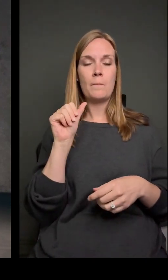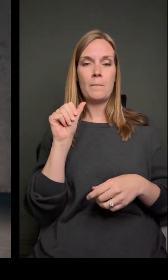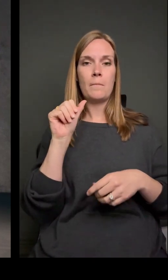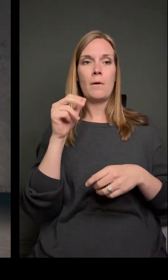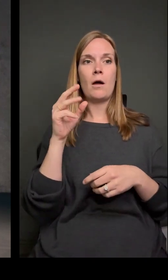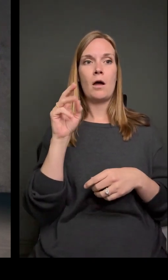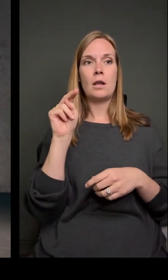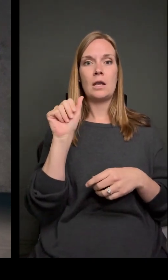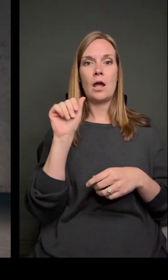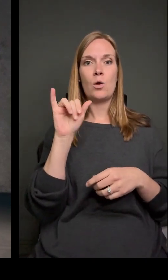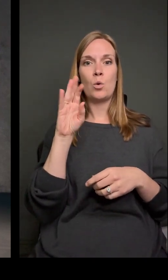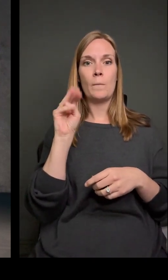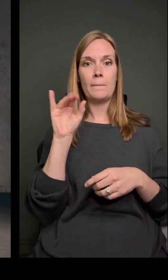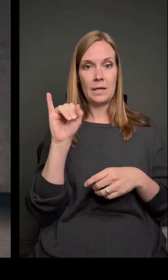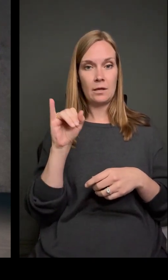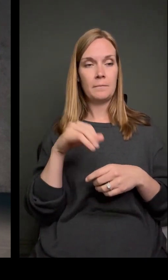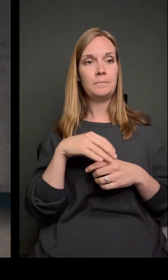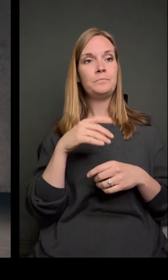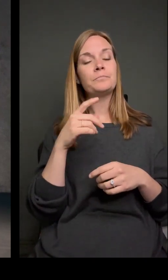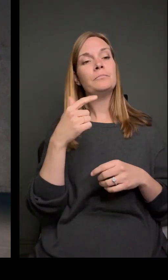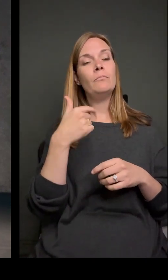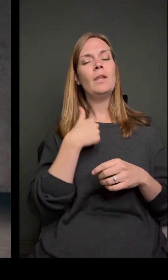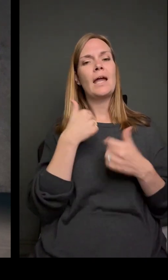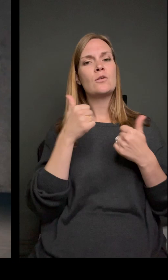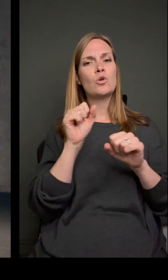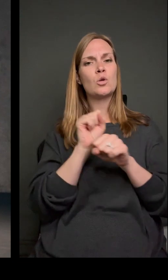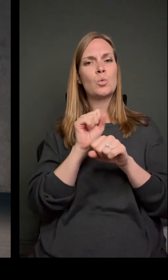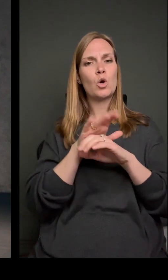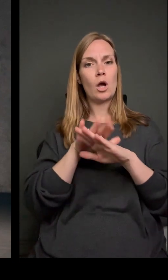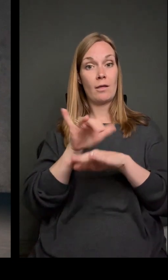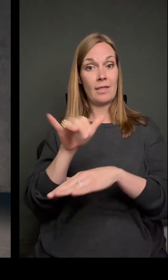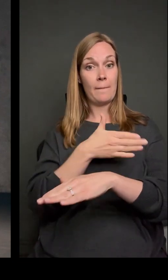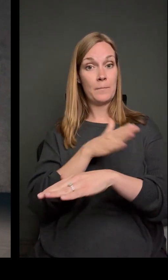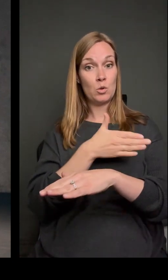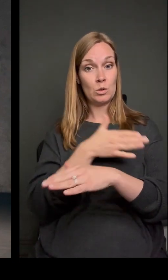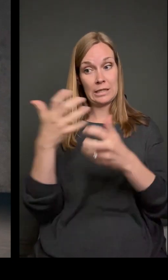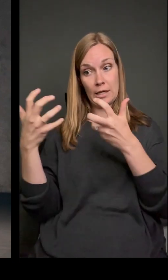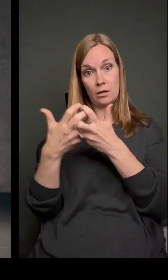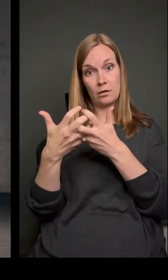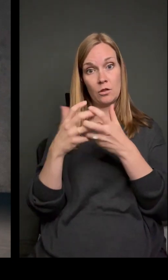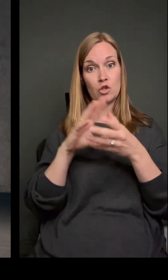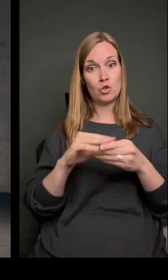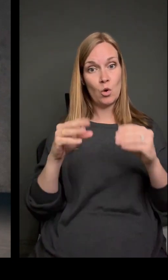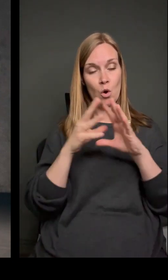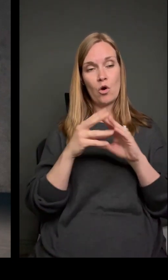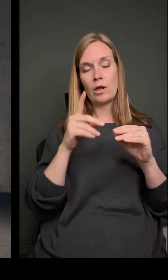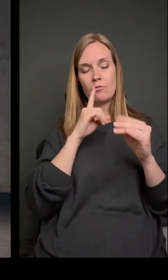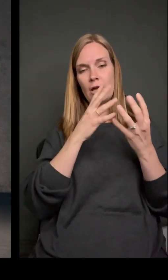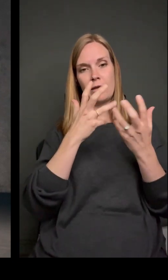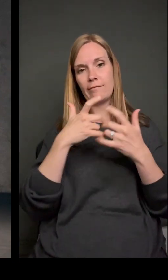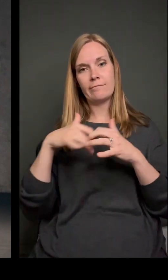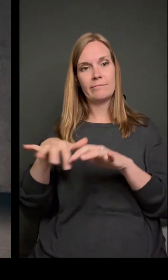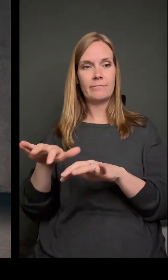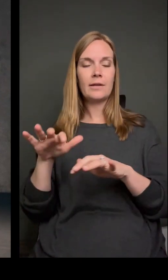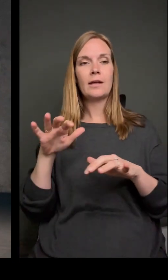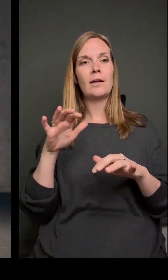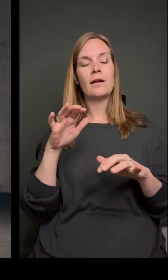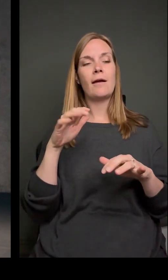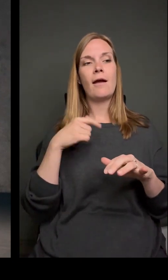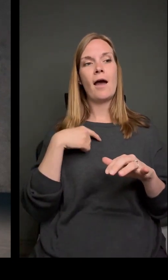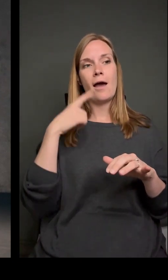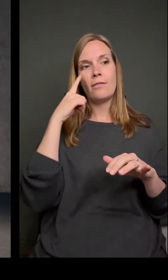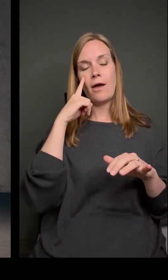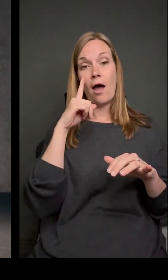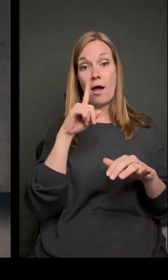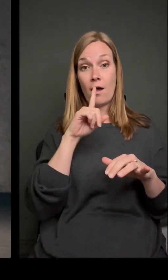Michio Miyagi. And as I tried to work with the music with Rosemary, the story that I was working on came together in a way that I